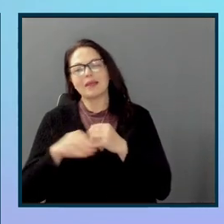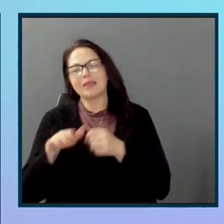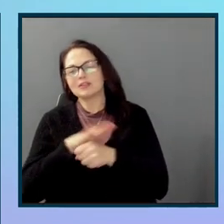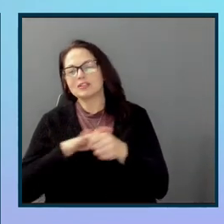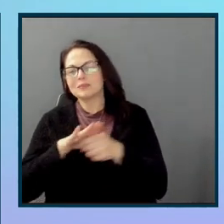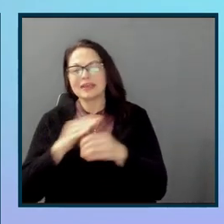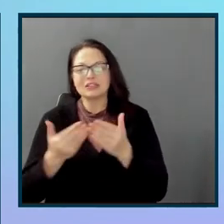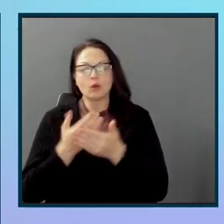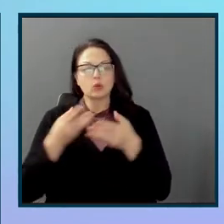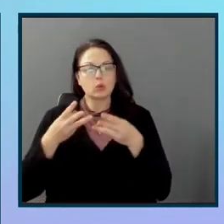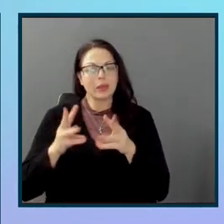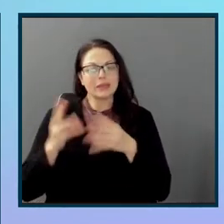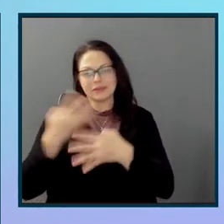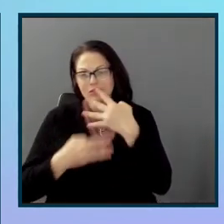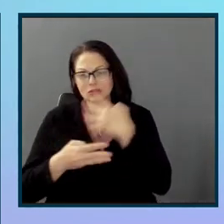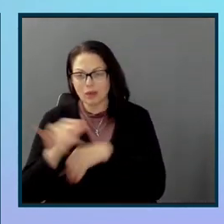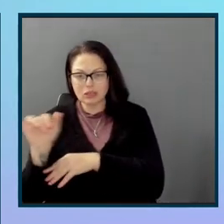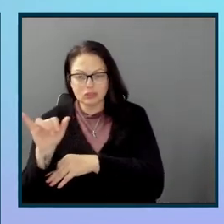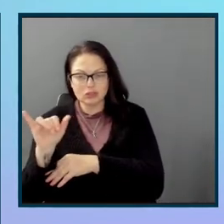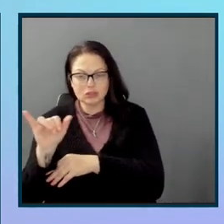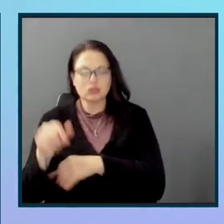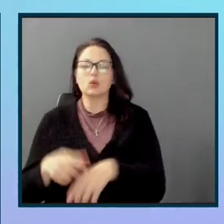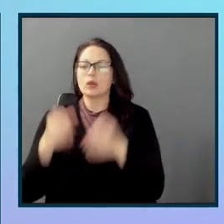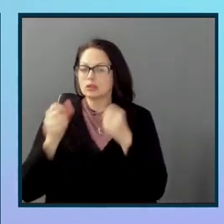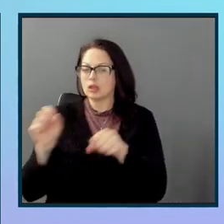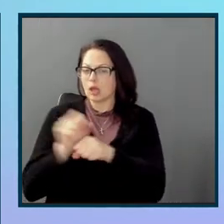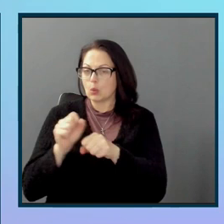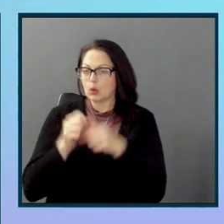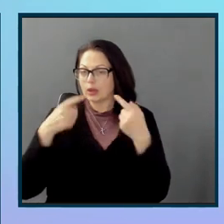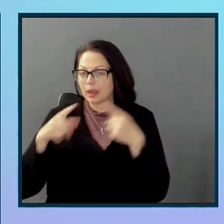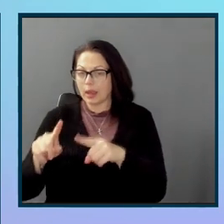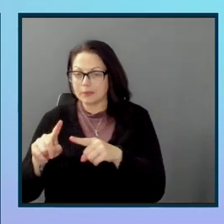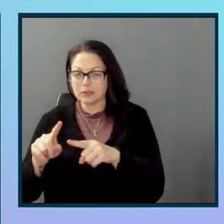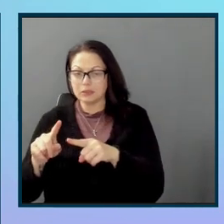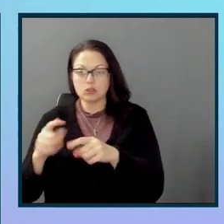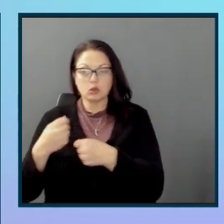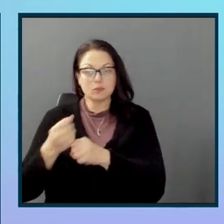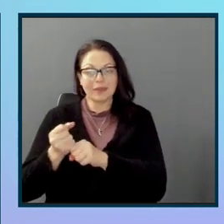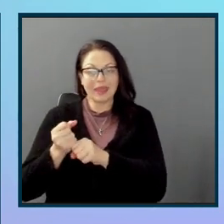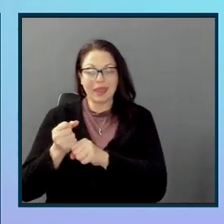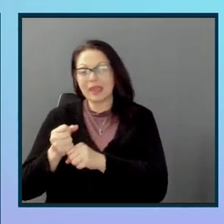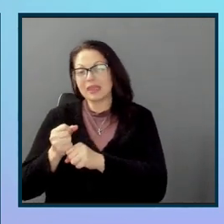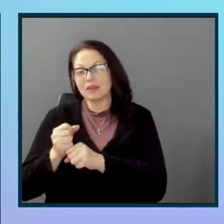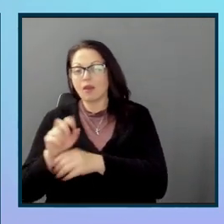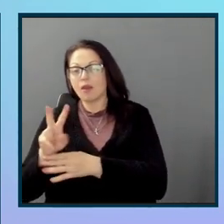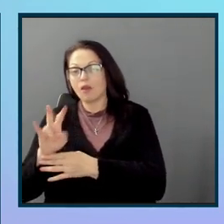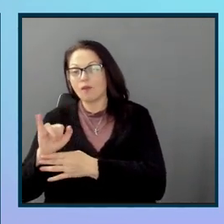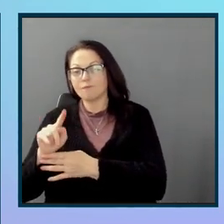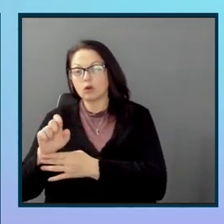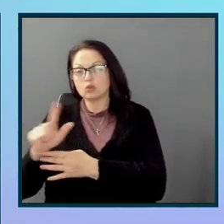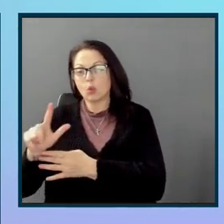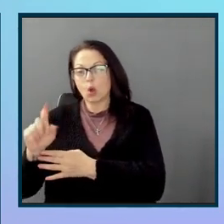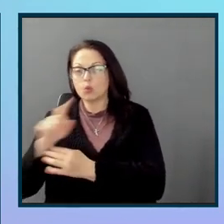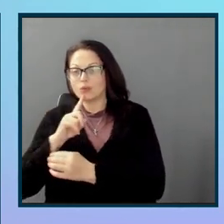ways of interaction. For example, there's a lot of work happening to make VR accessible, which is very exciting and